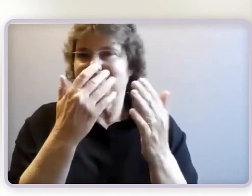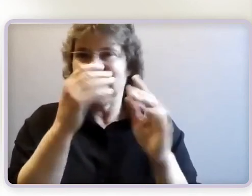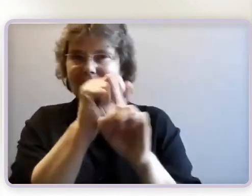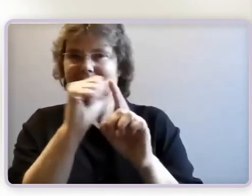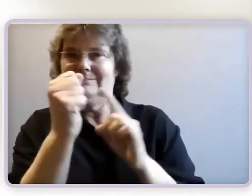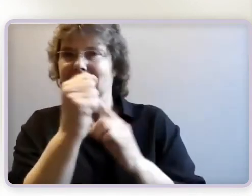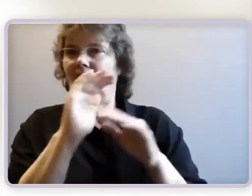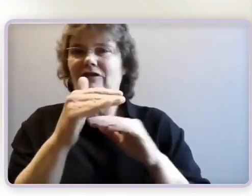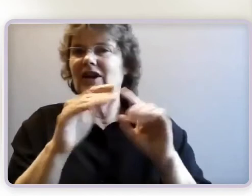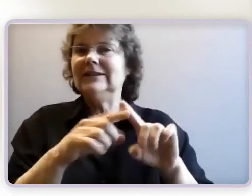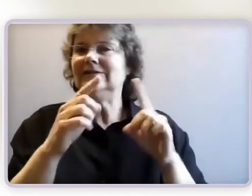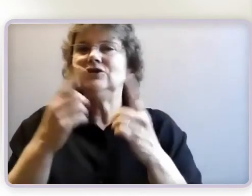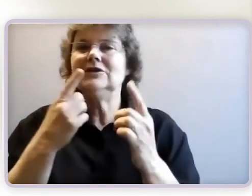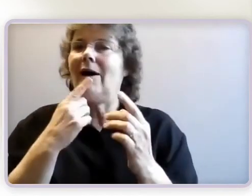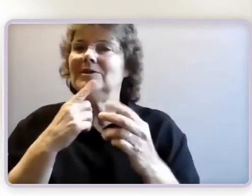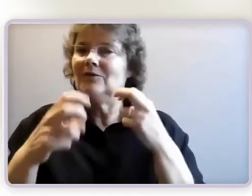So they're quite good.